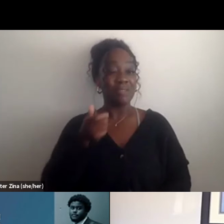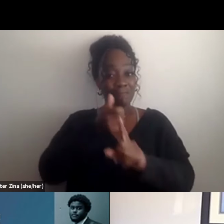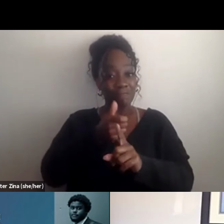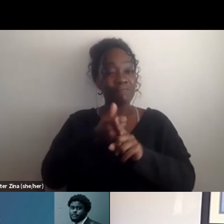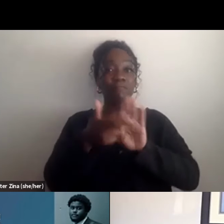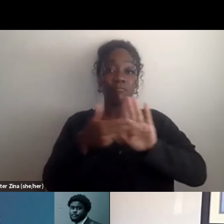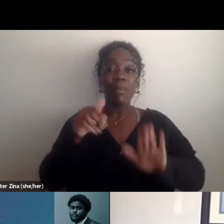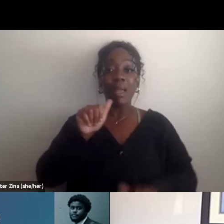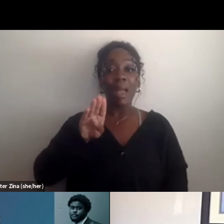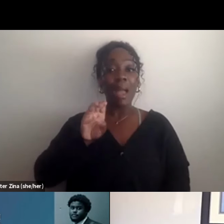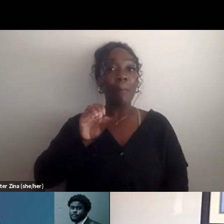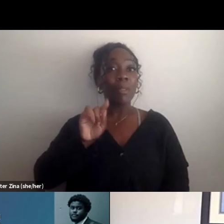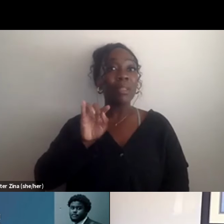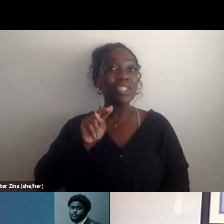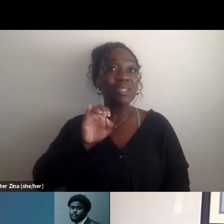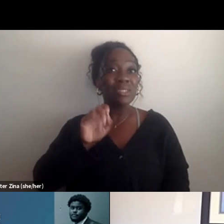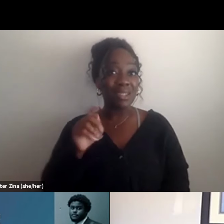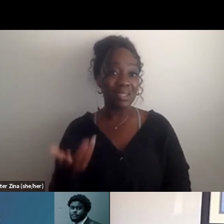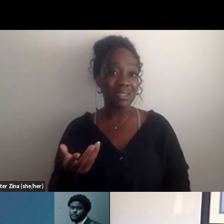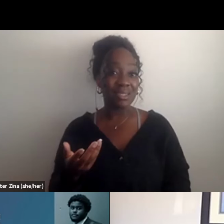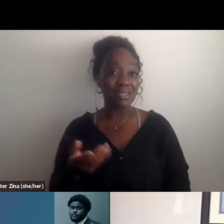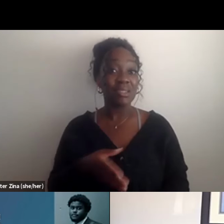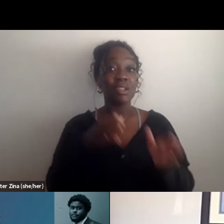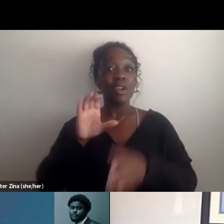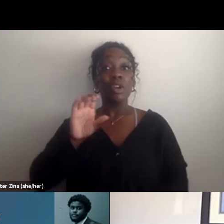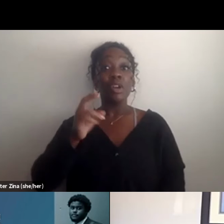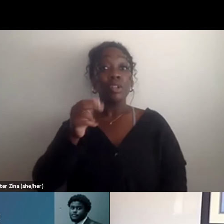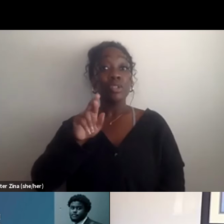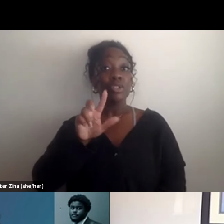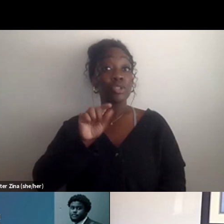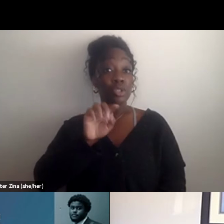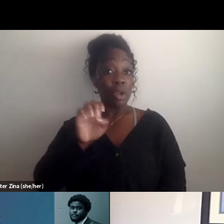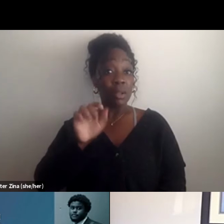family. Charlotte Forden Grimke was an abolitionist, right?